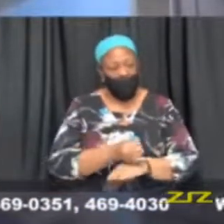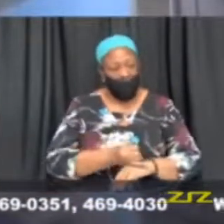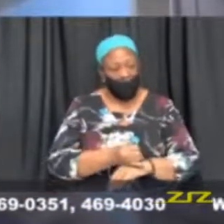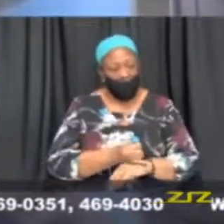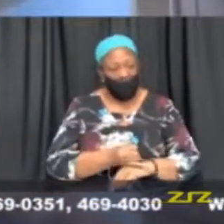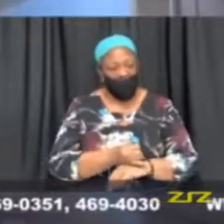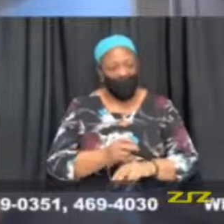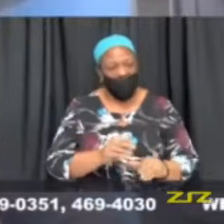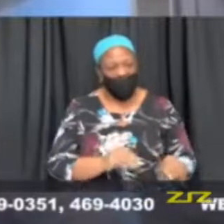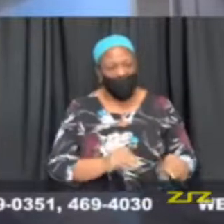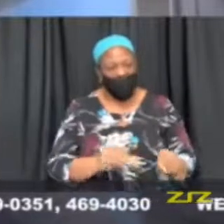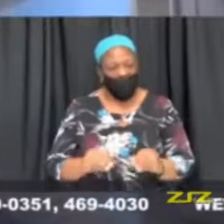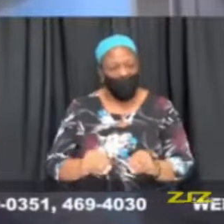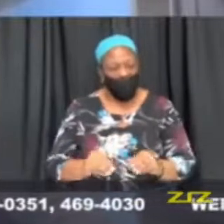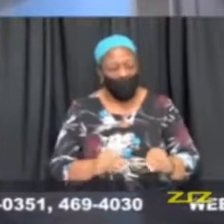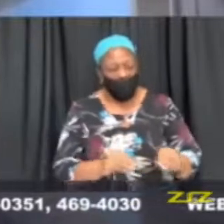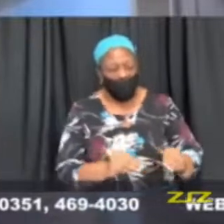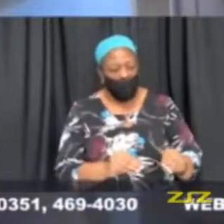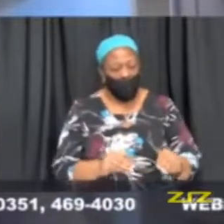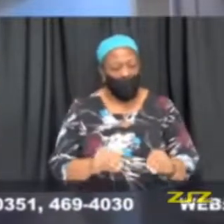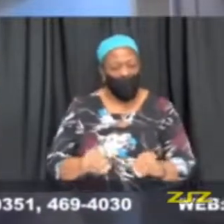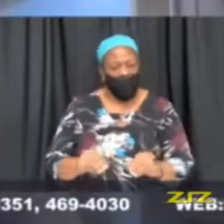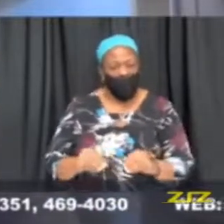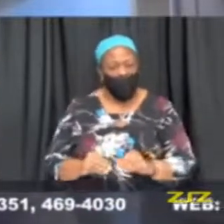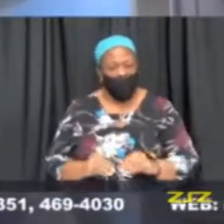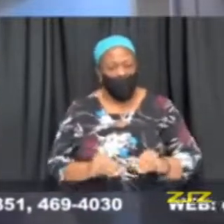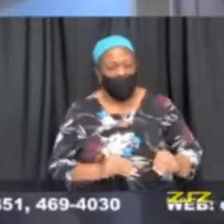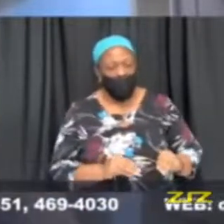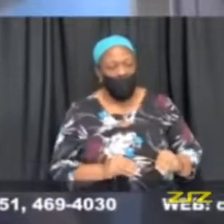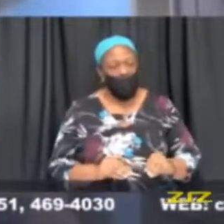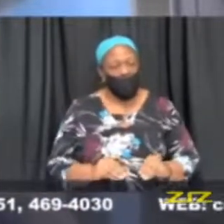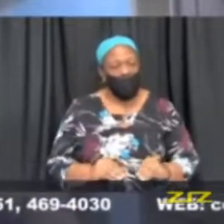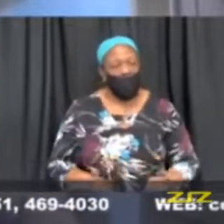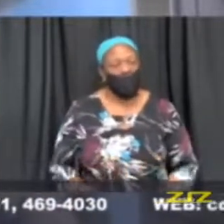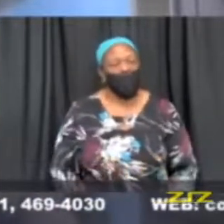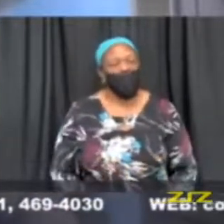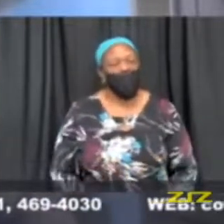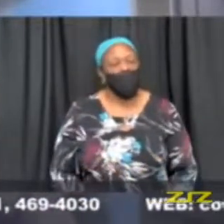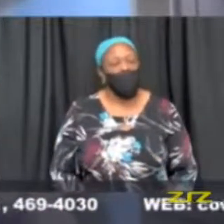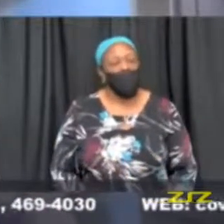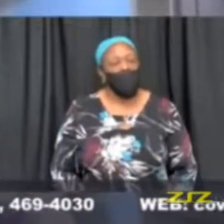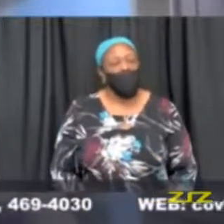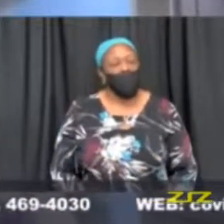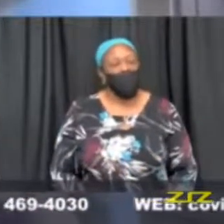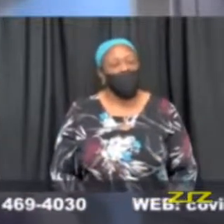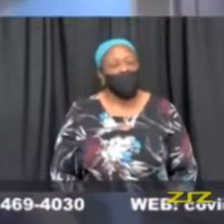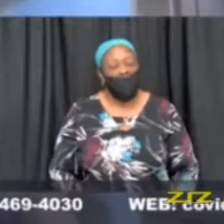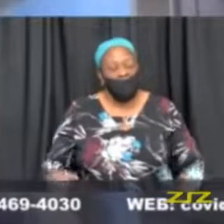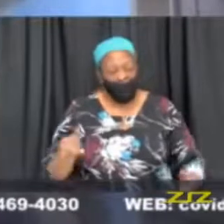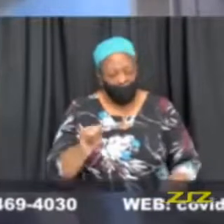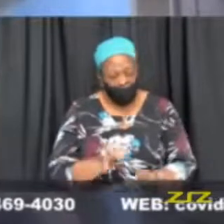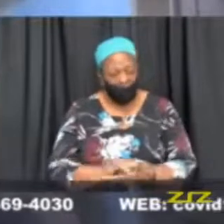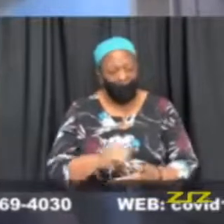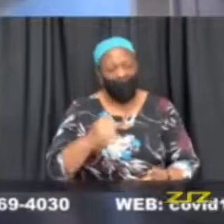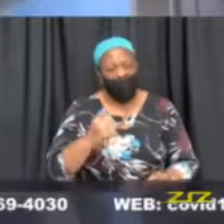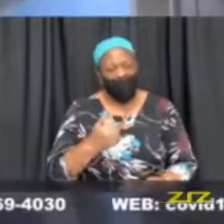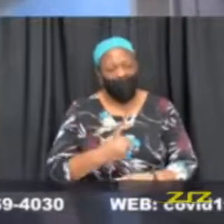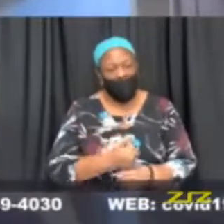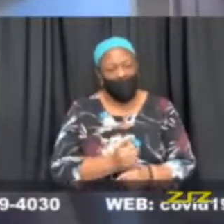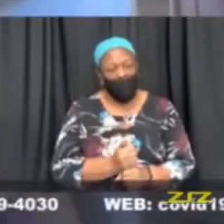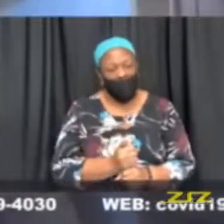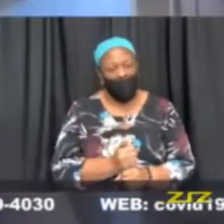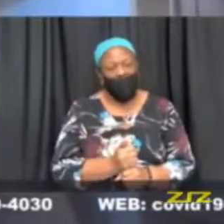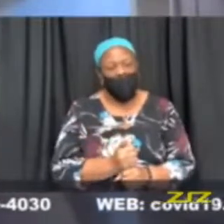all know, are being maybe aware, is being subducted beneath the Caribbean plate, and this gives rise to the